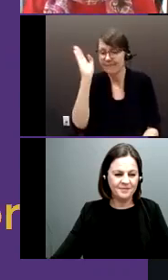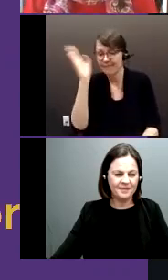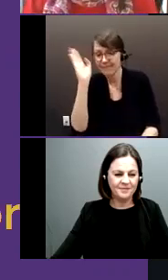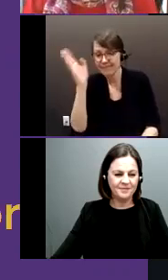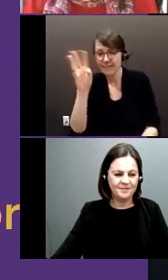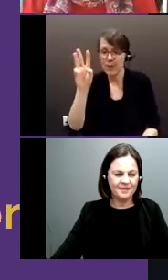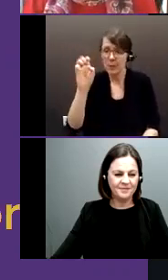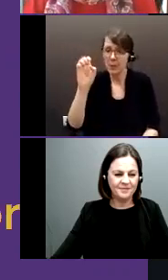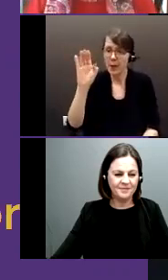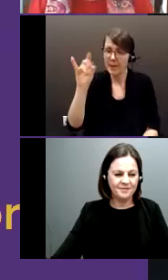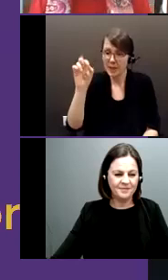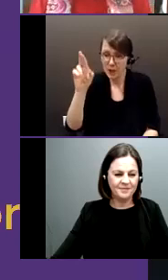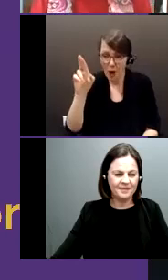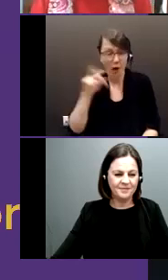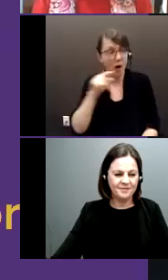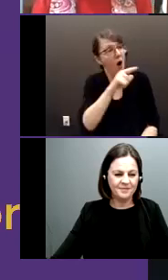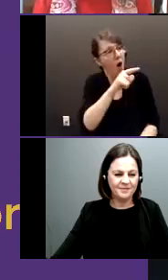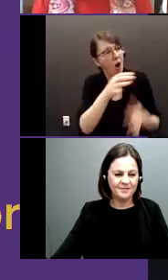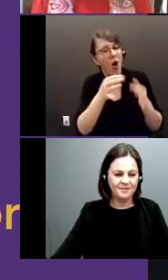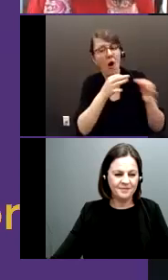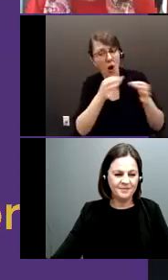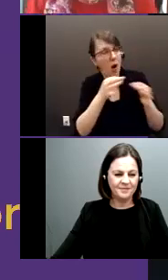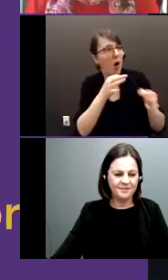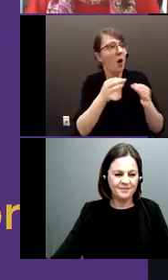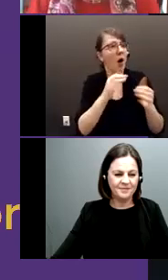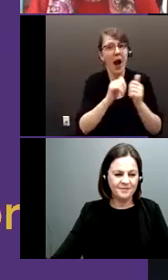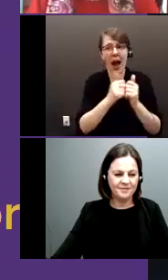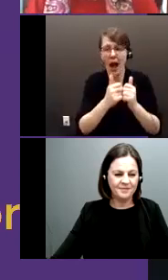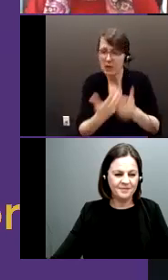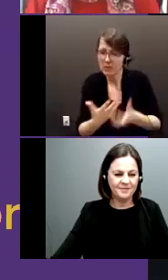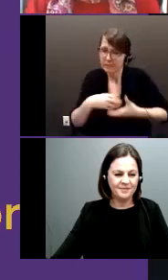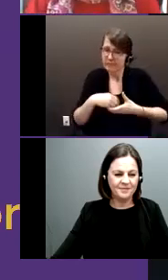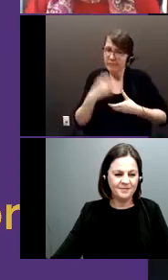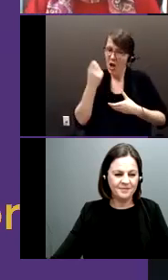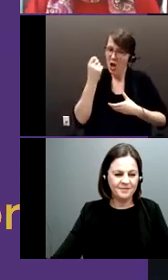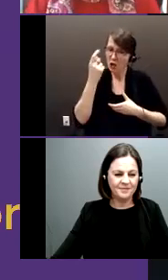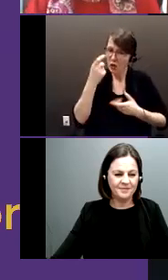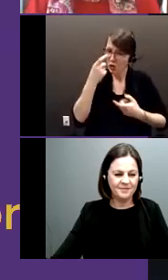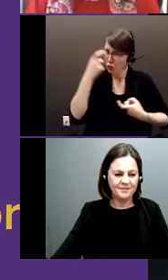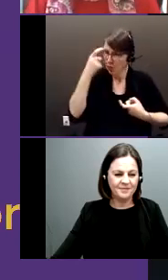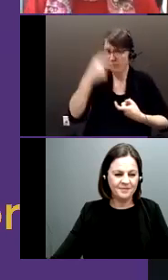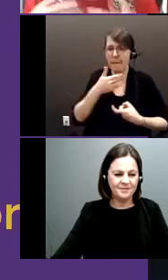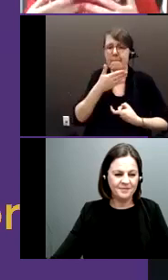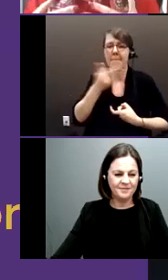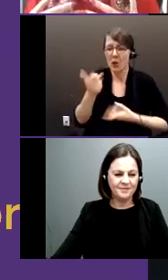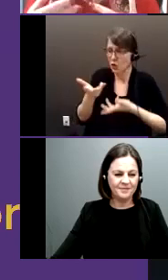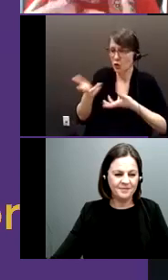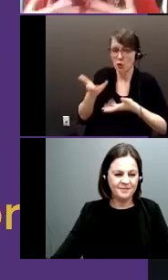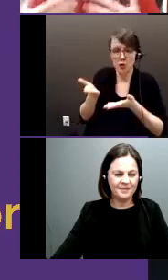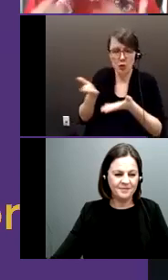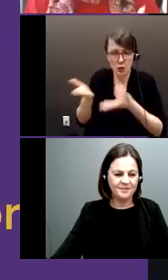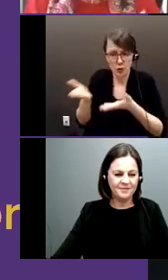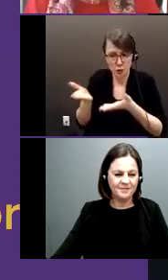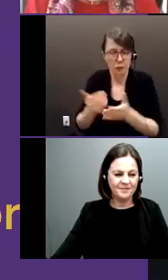and what that looks like. And one of the things that's important for me, particularly in